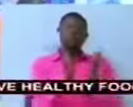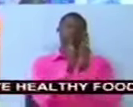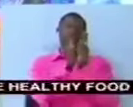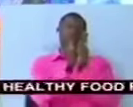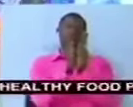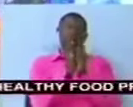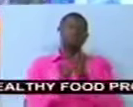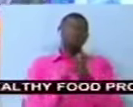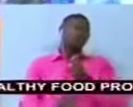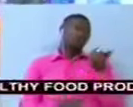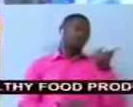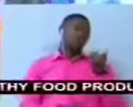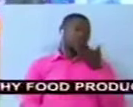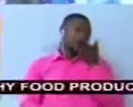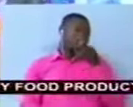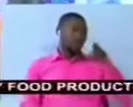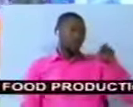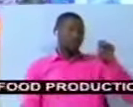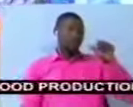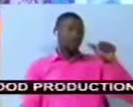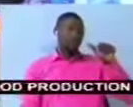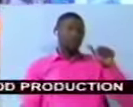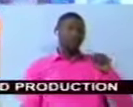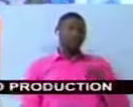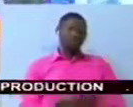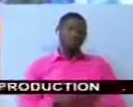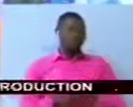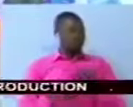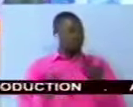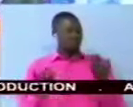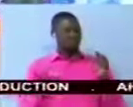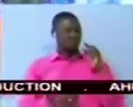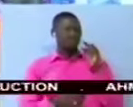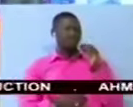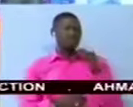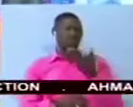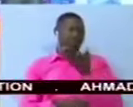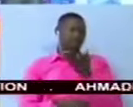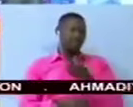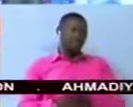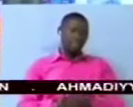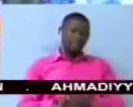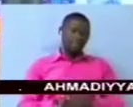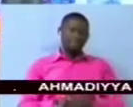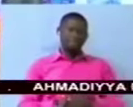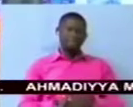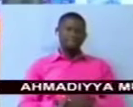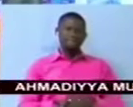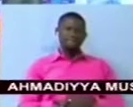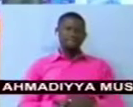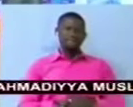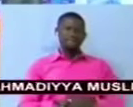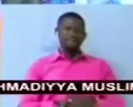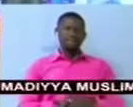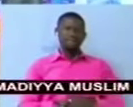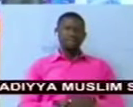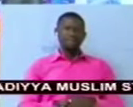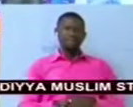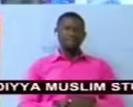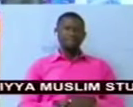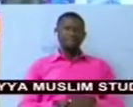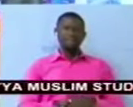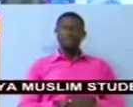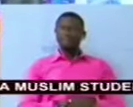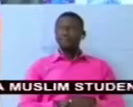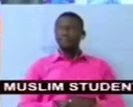ay ñu takku tuti. We found others at the NIA who are little armed. Ah, we ma duggé